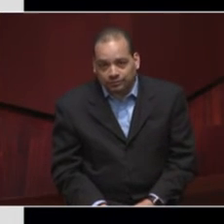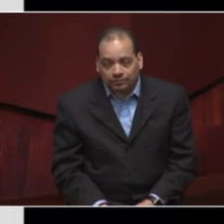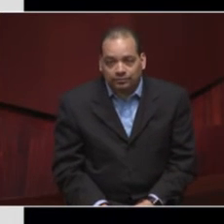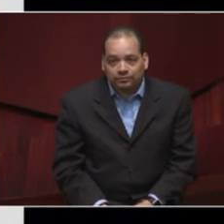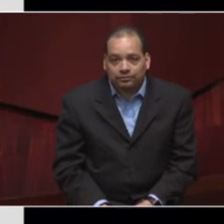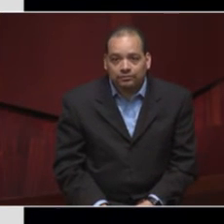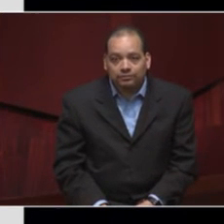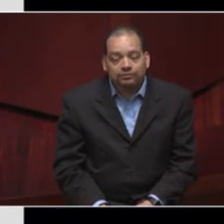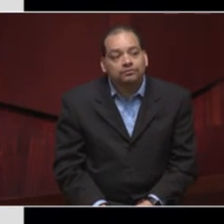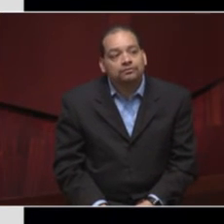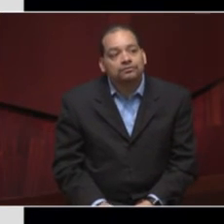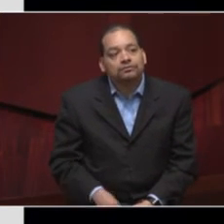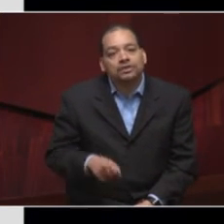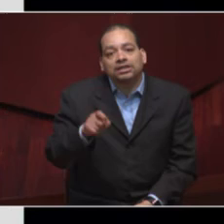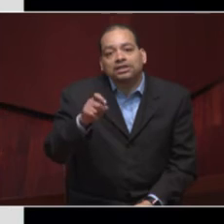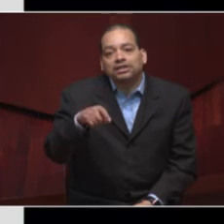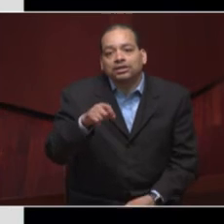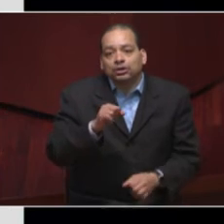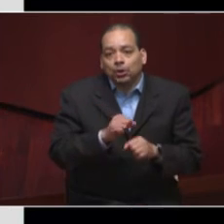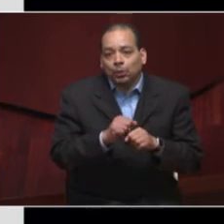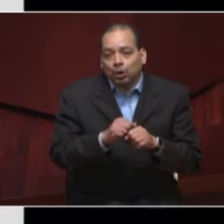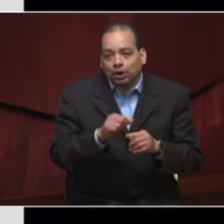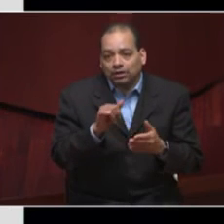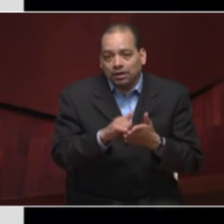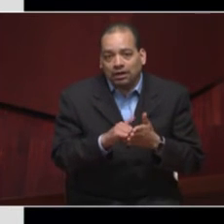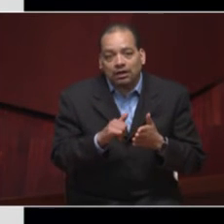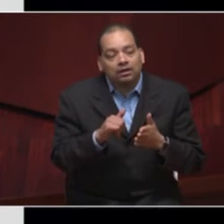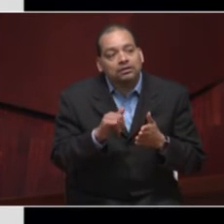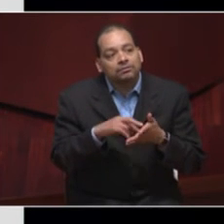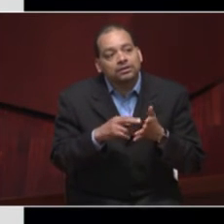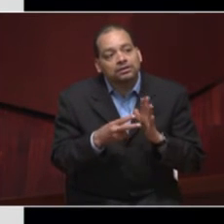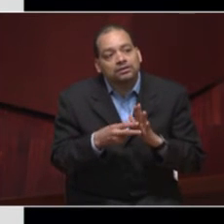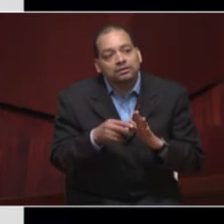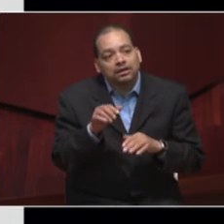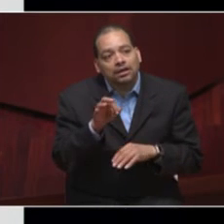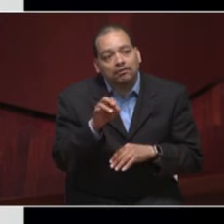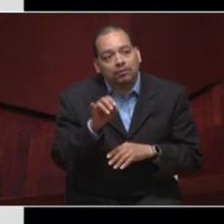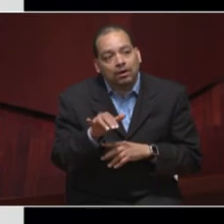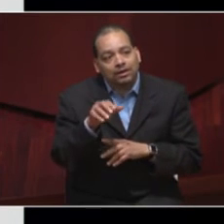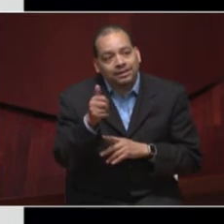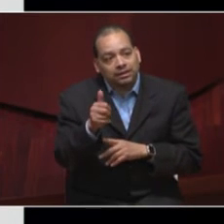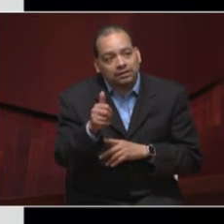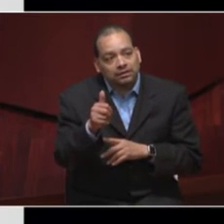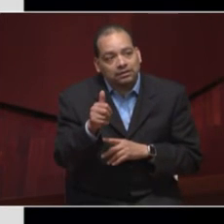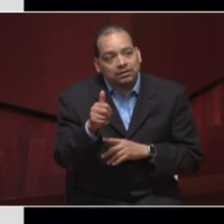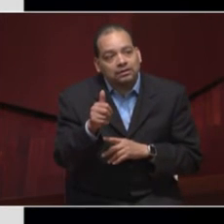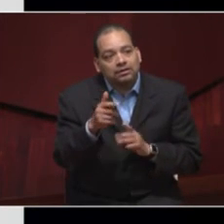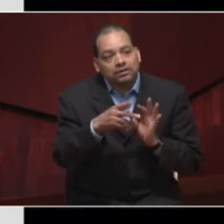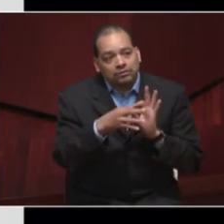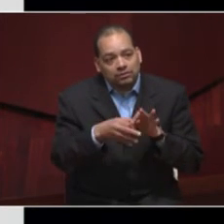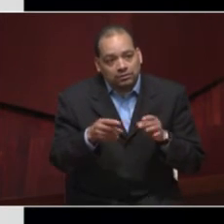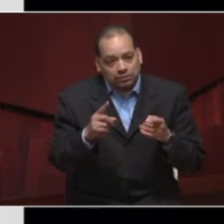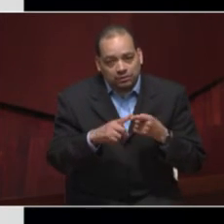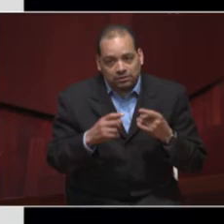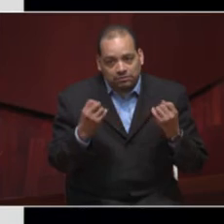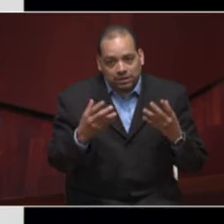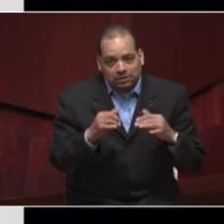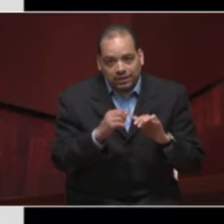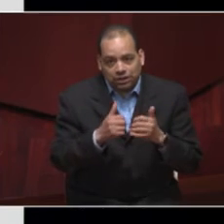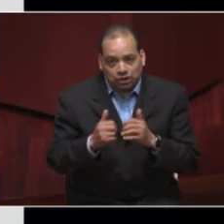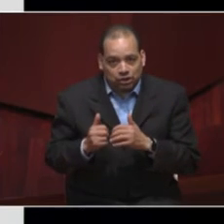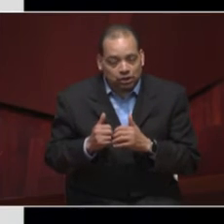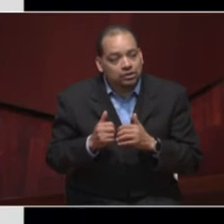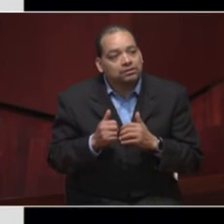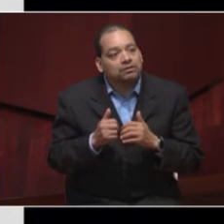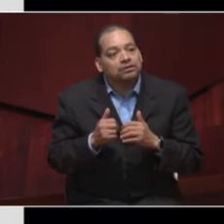we needed to get to work on that, and during FY10, we got together with several agencies, notably